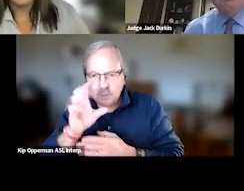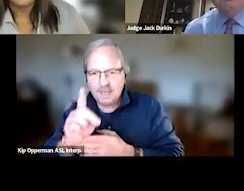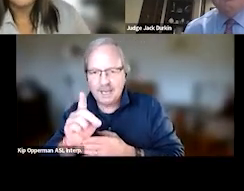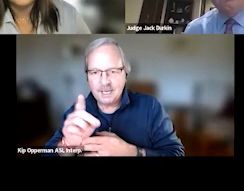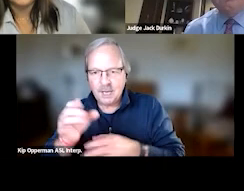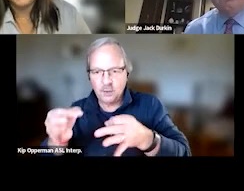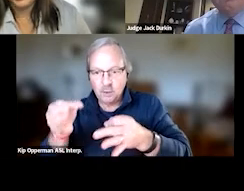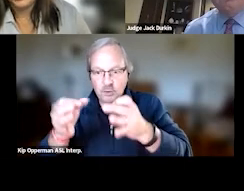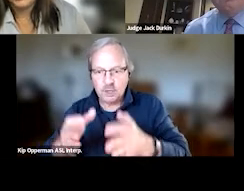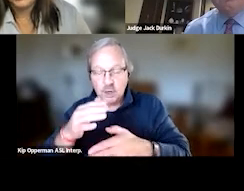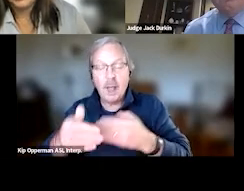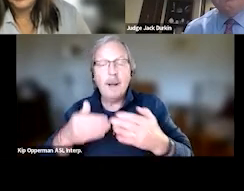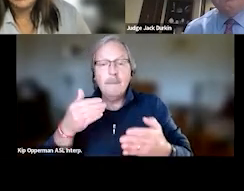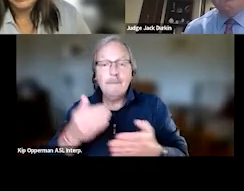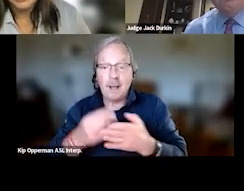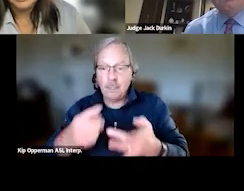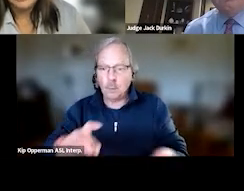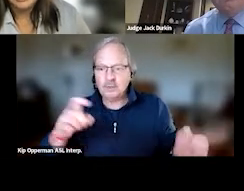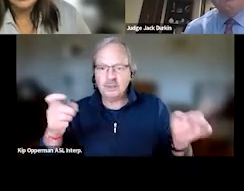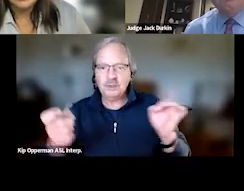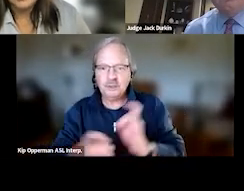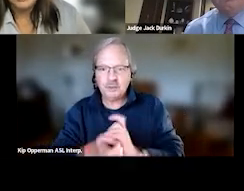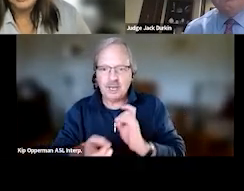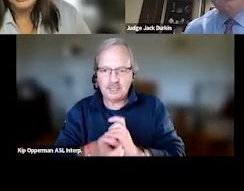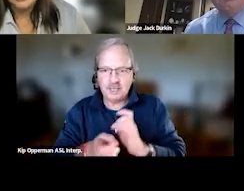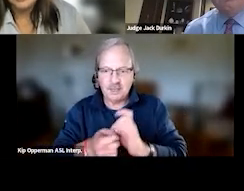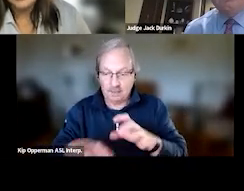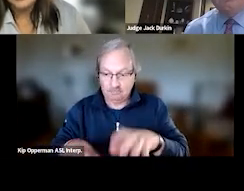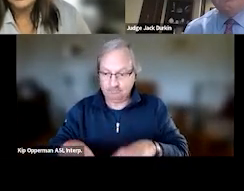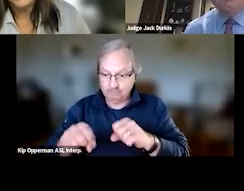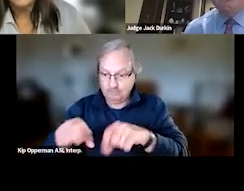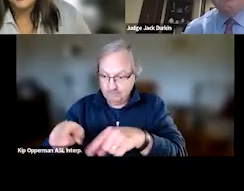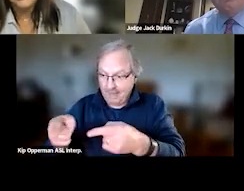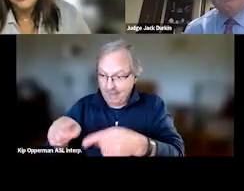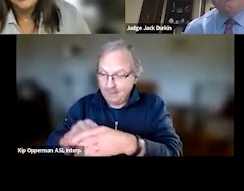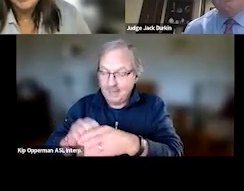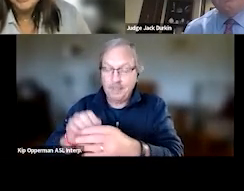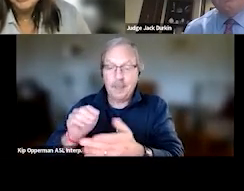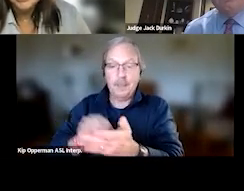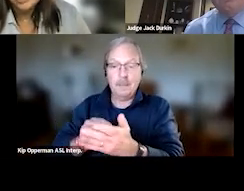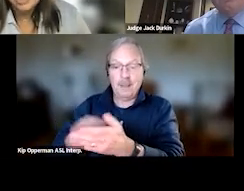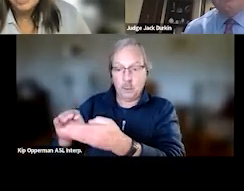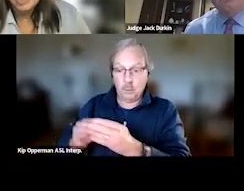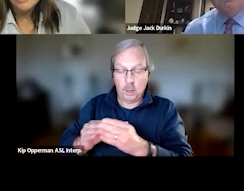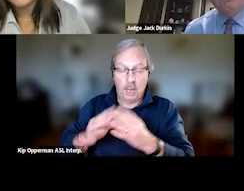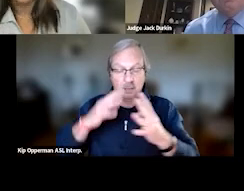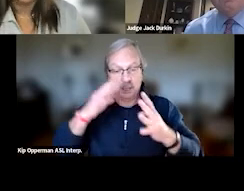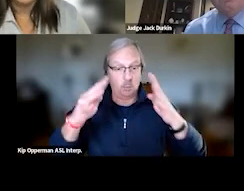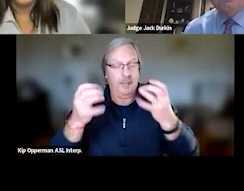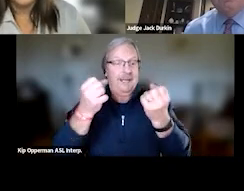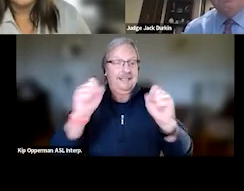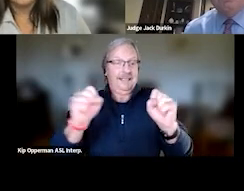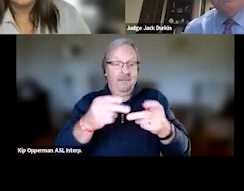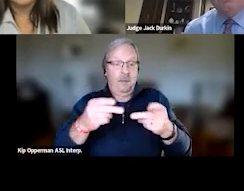judiciary about those changes that have taken place in the medical community. And as I said, create a safe space to talk about